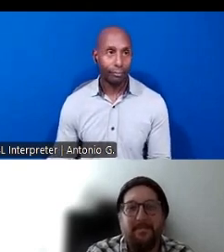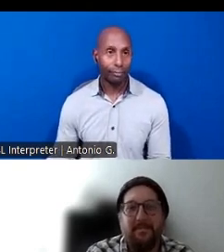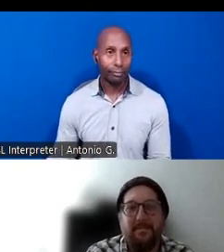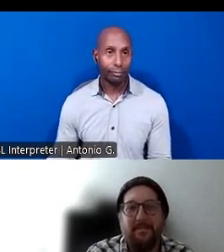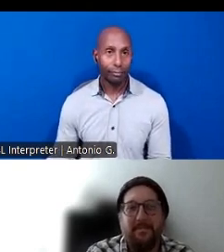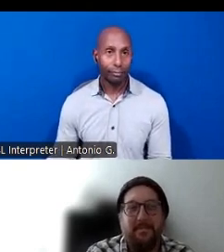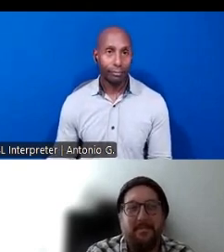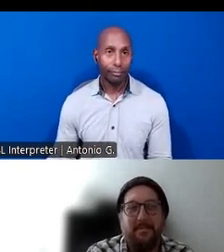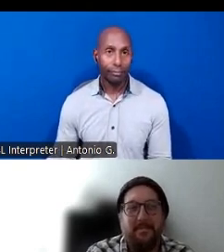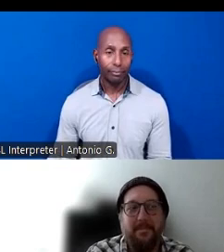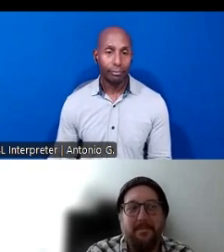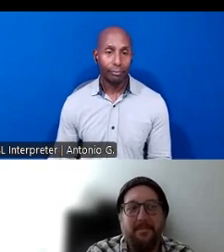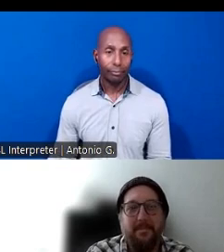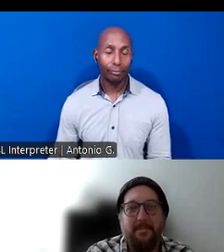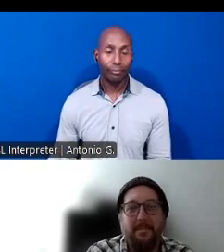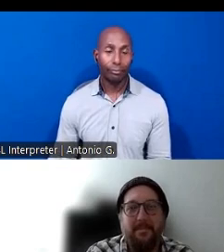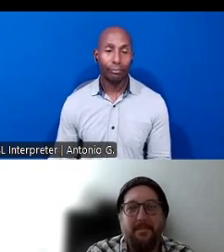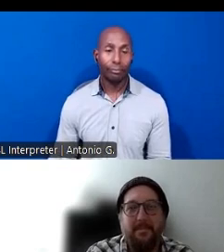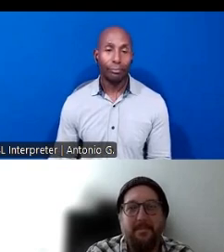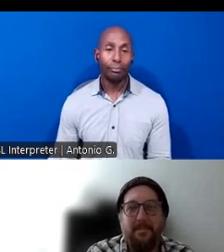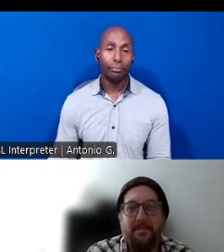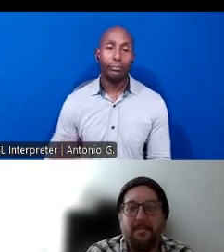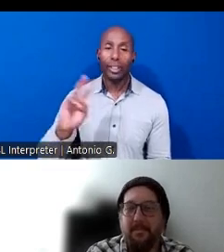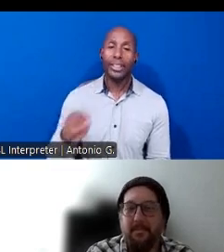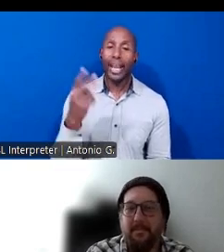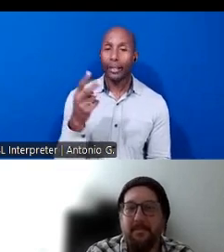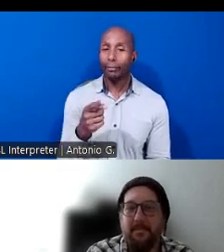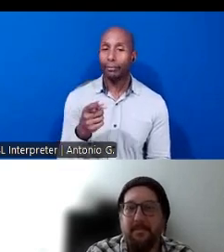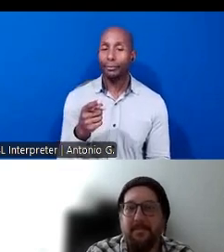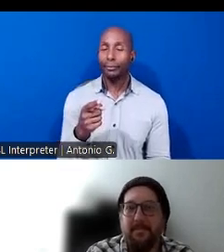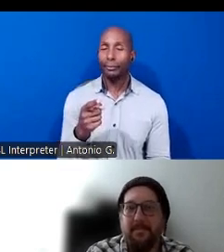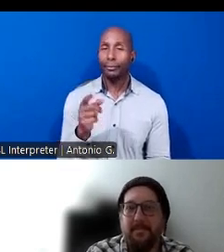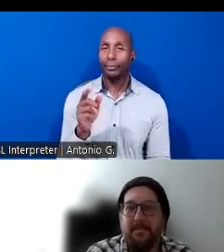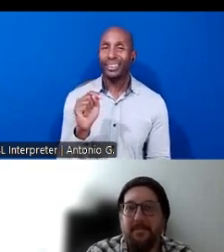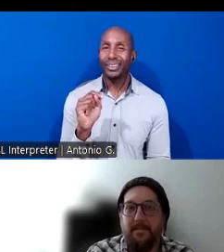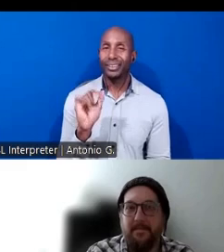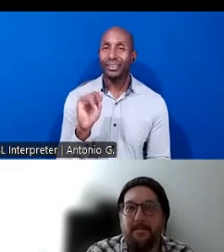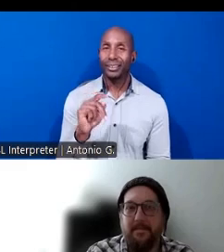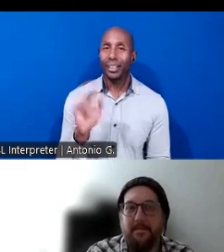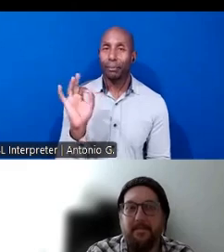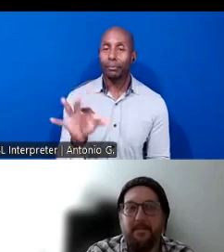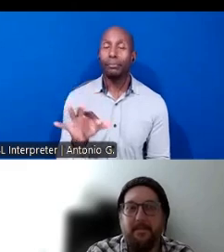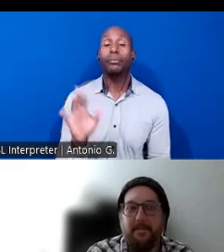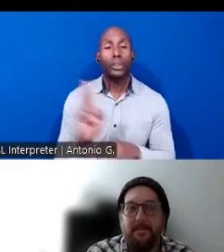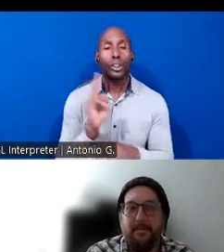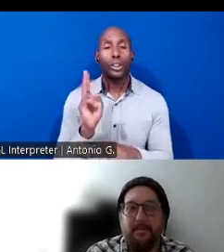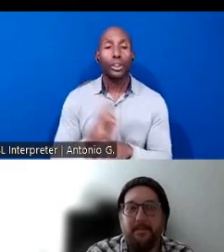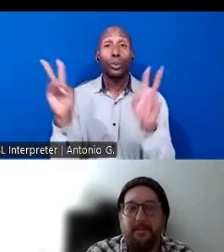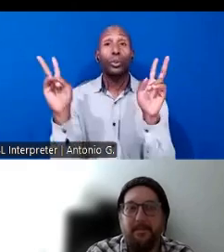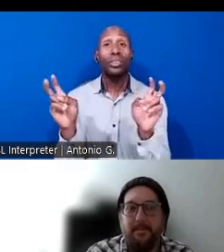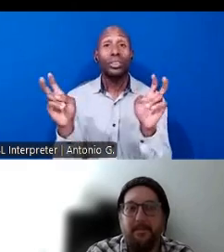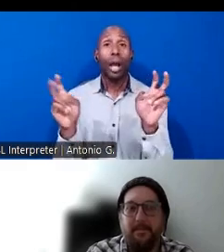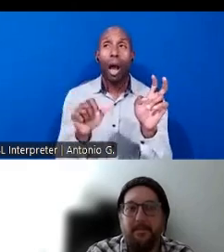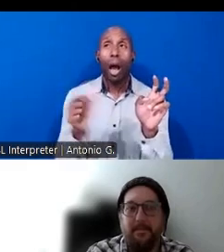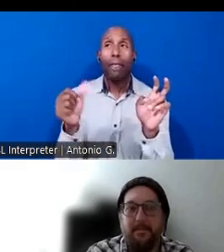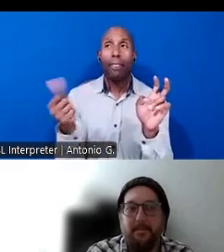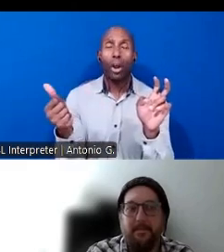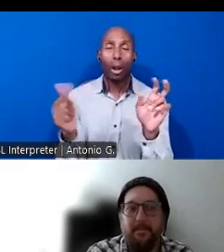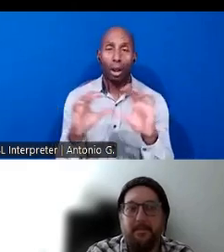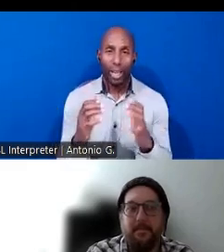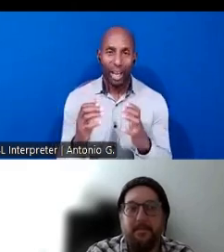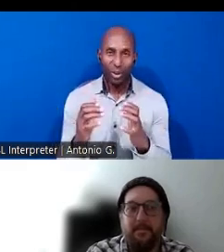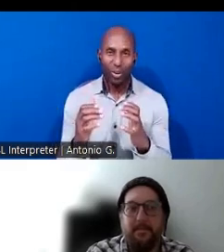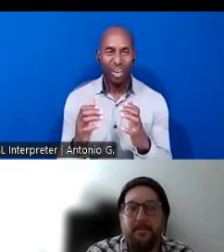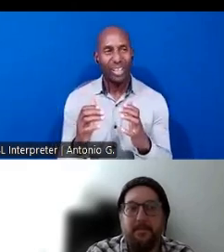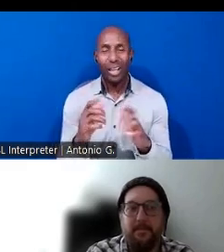And then the final tip we say is to use the other category sparingly on the form.